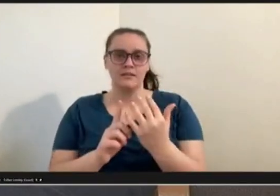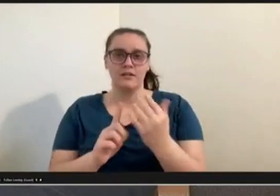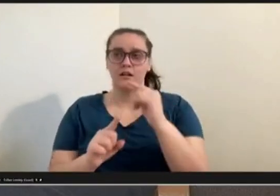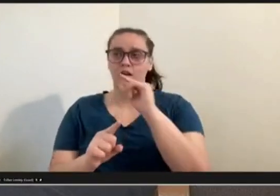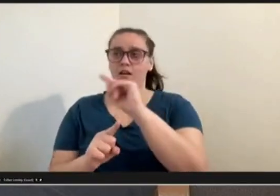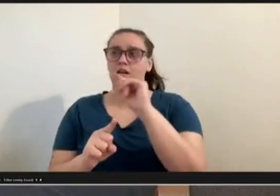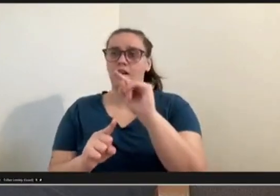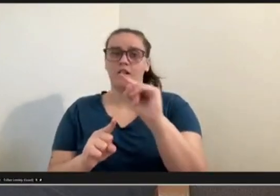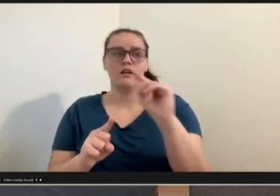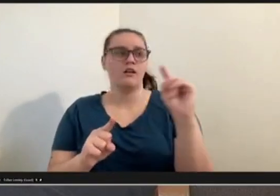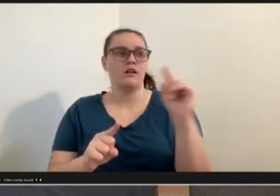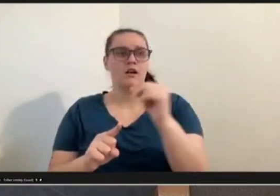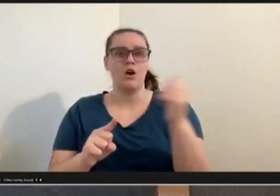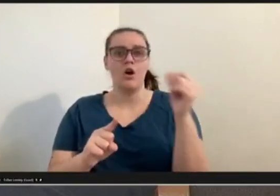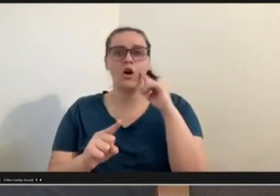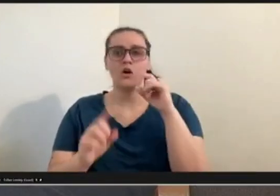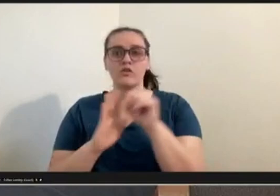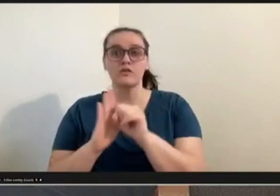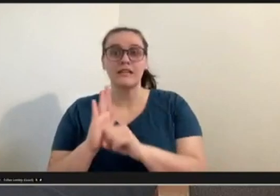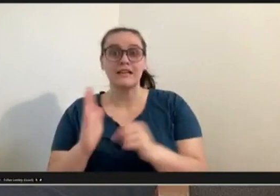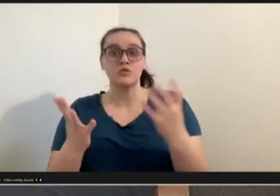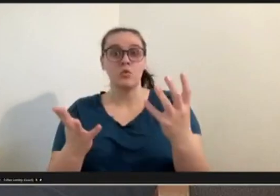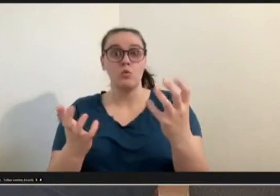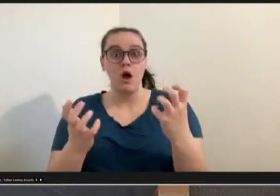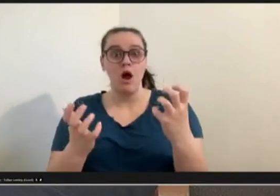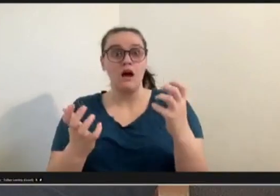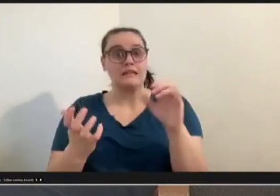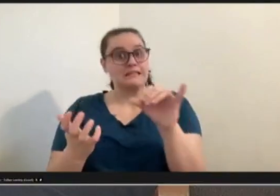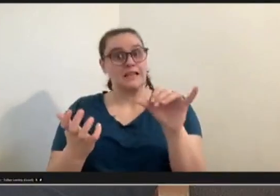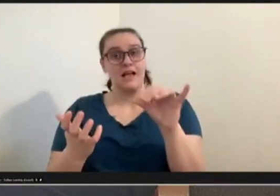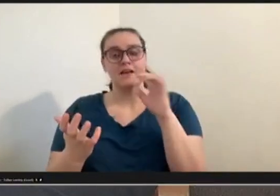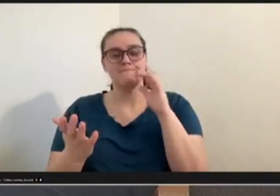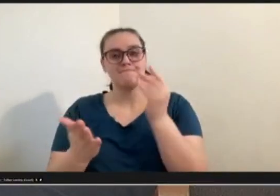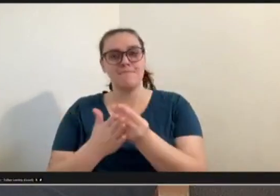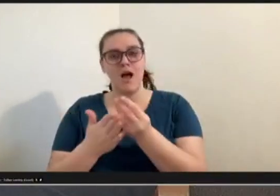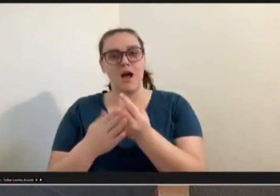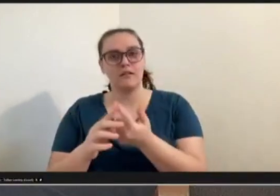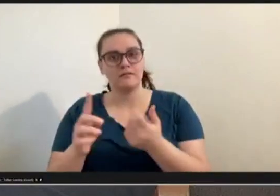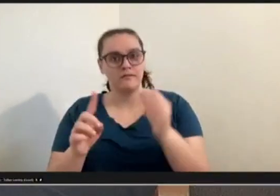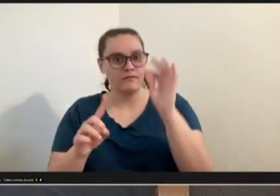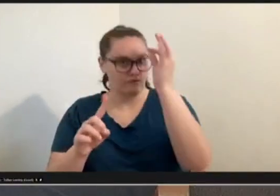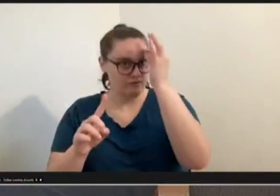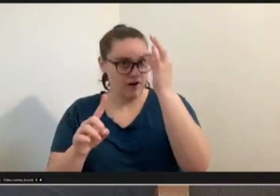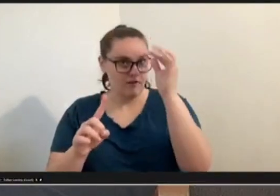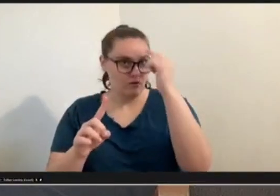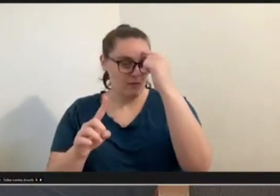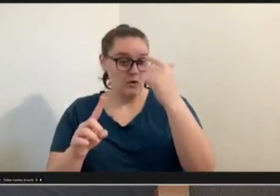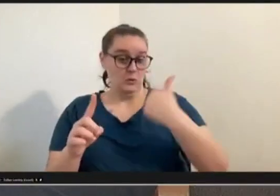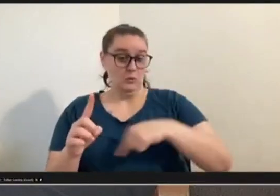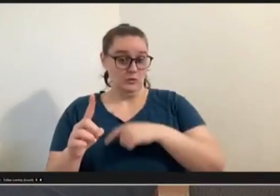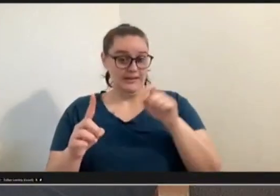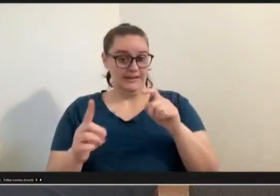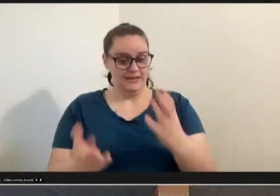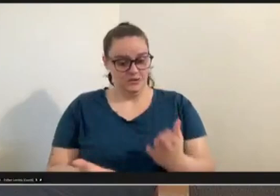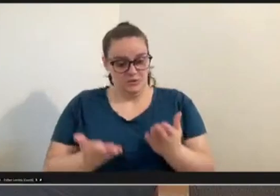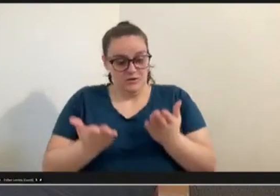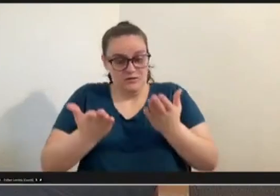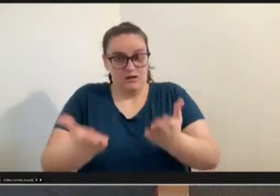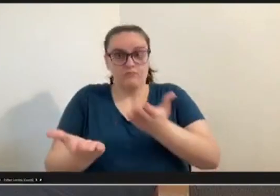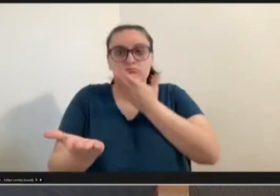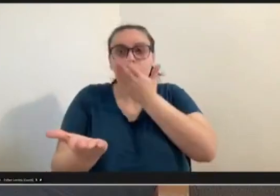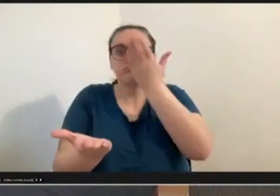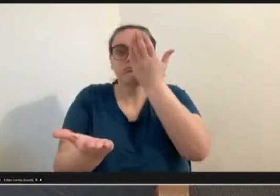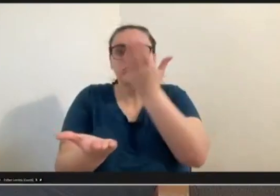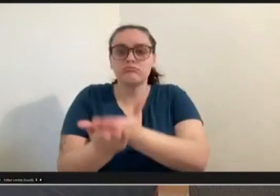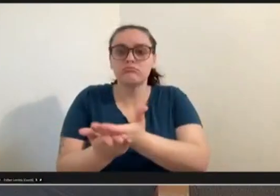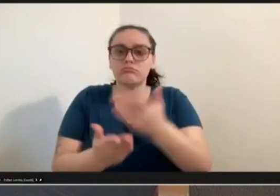federal funding. We must put a solid, well-rounded, comprehensive package on the table. We need to earn this